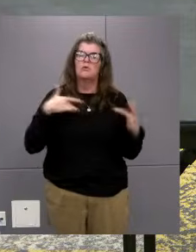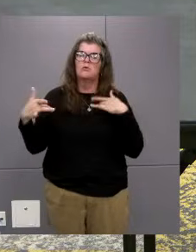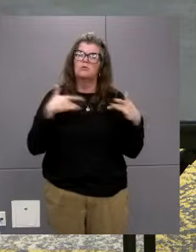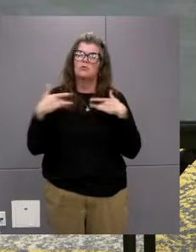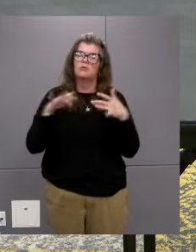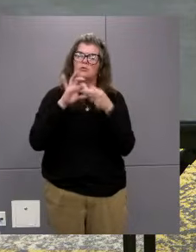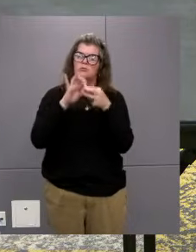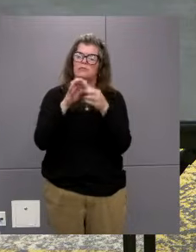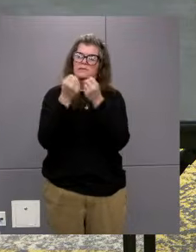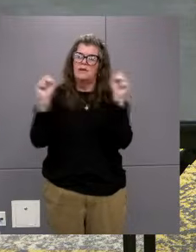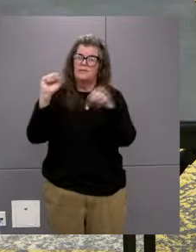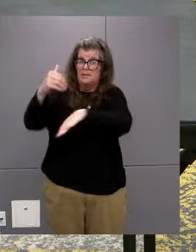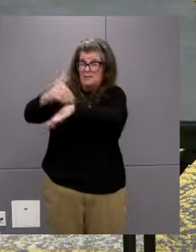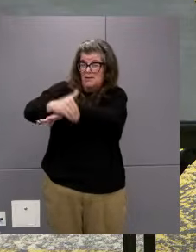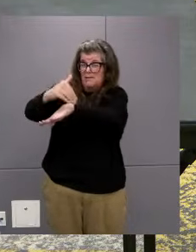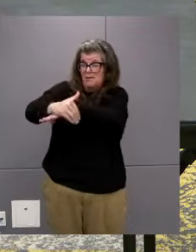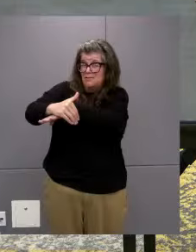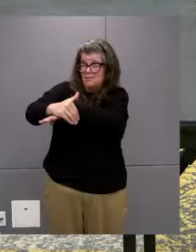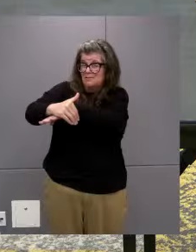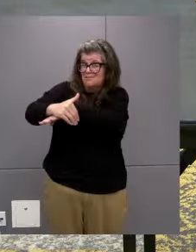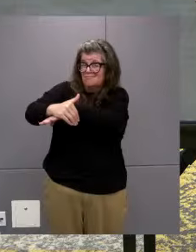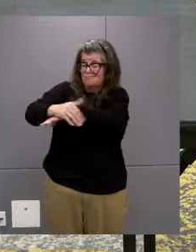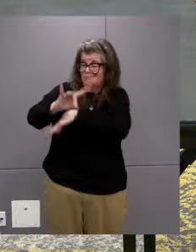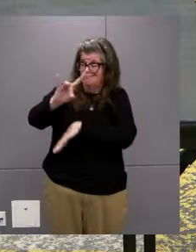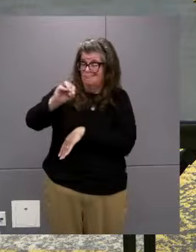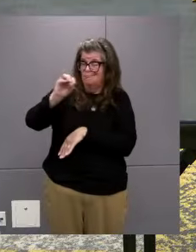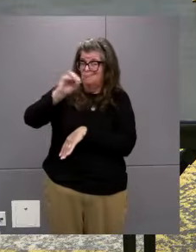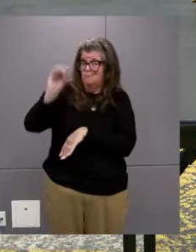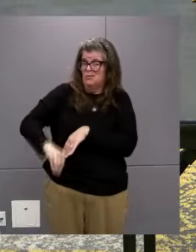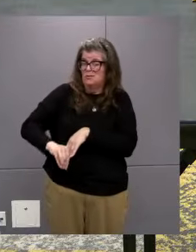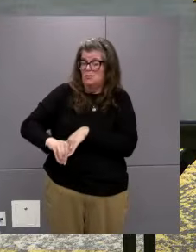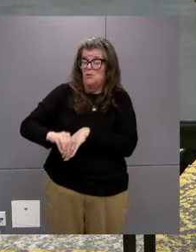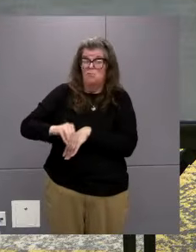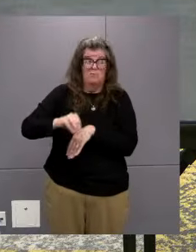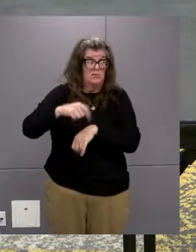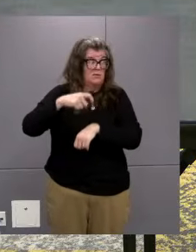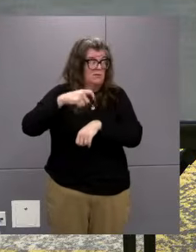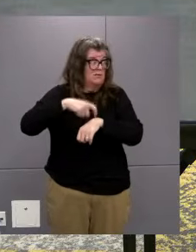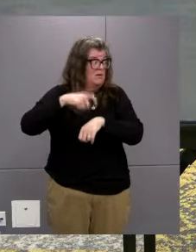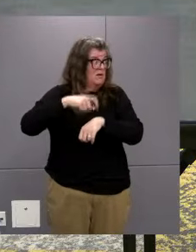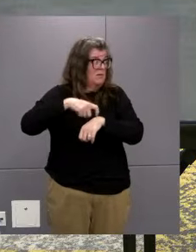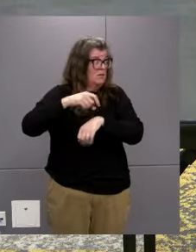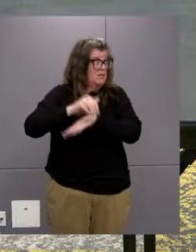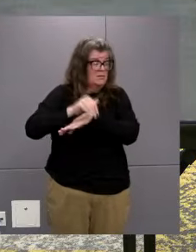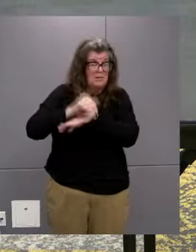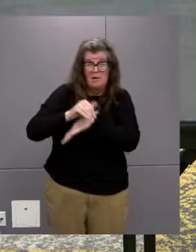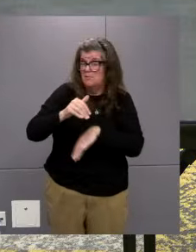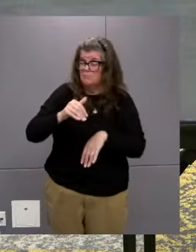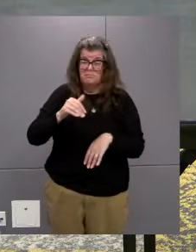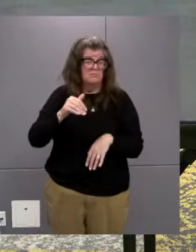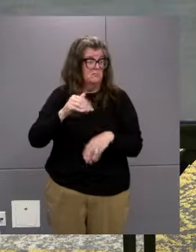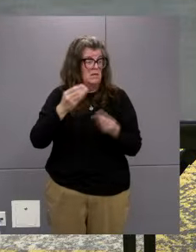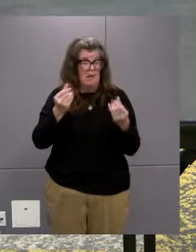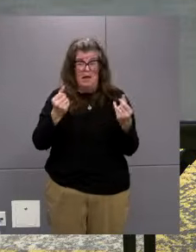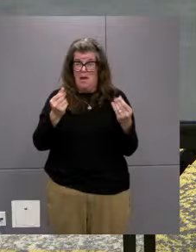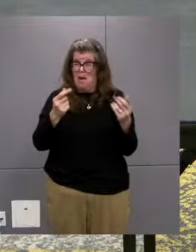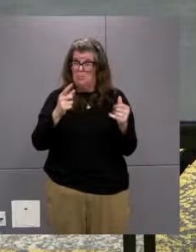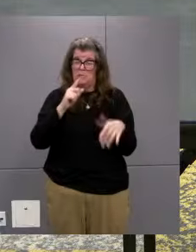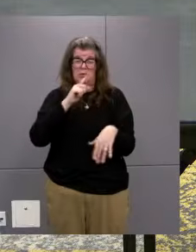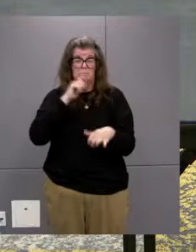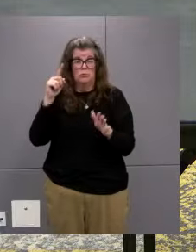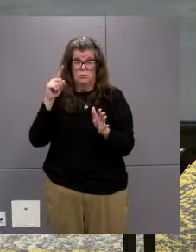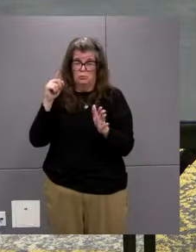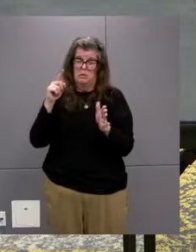to safety at night. Over 80% of the students said during the day they felt safe on campus, but that significantly decreased during